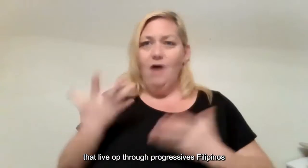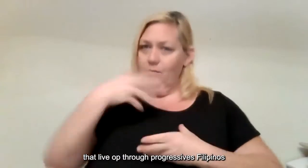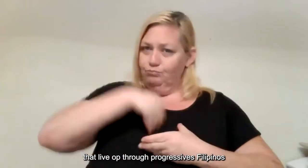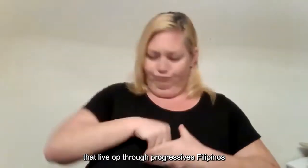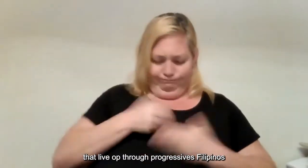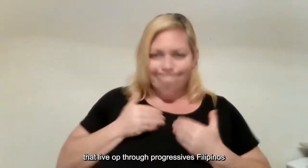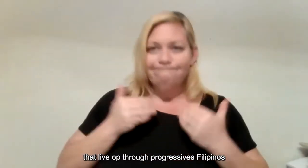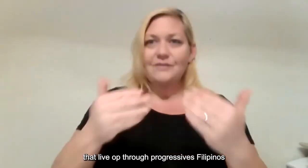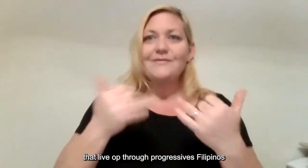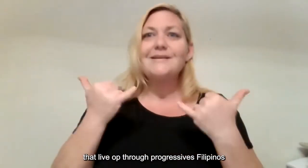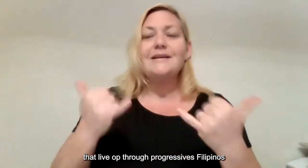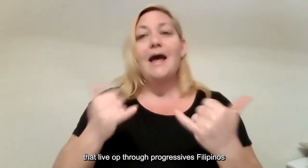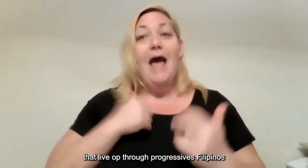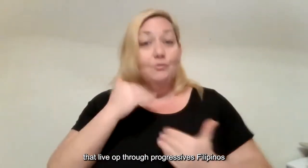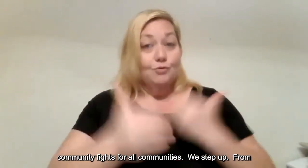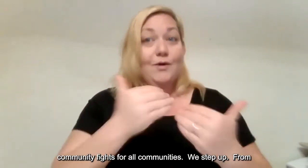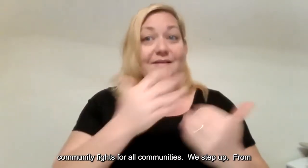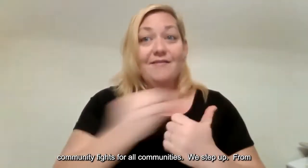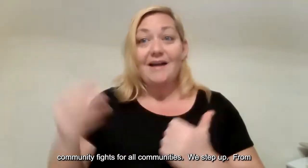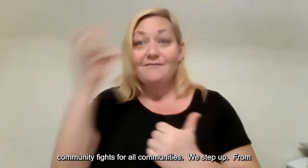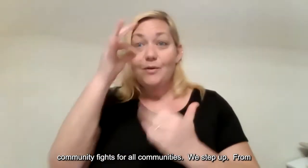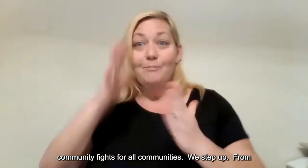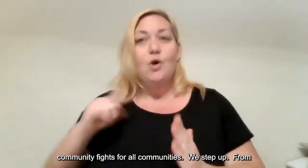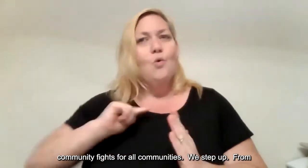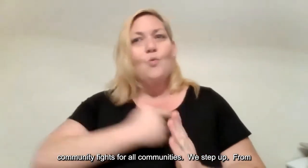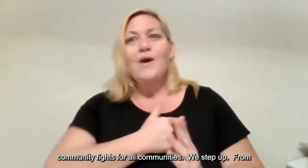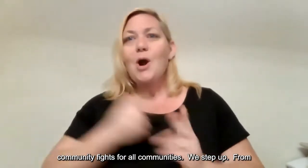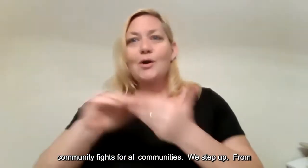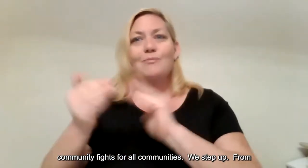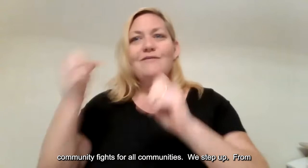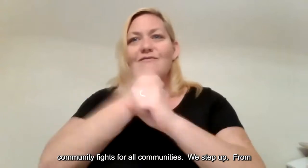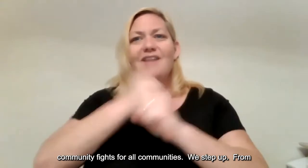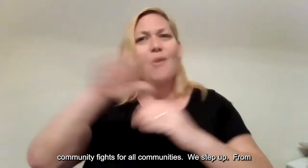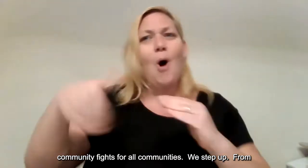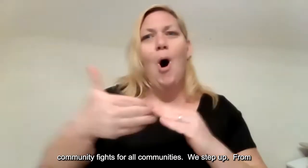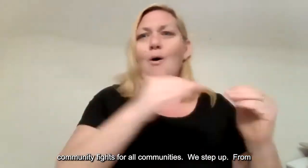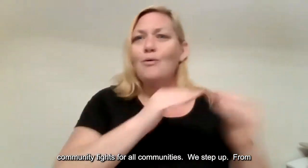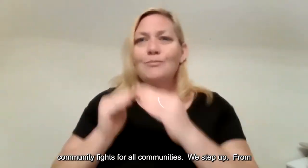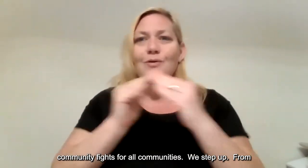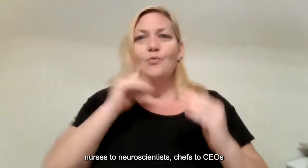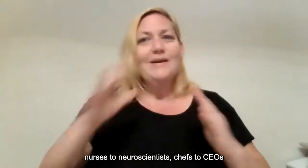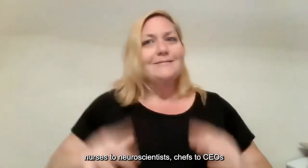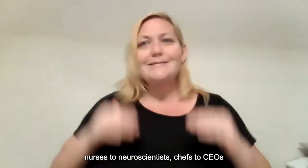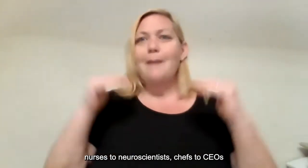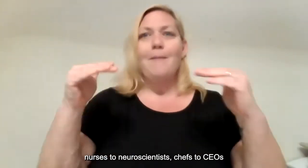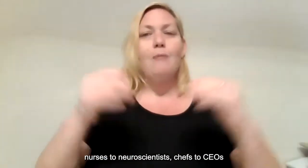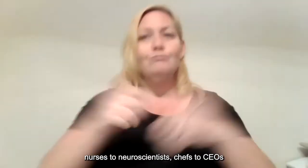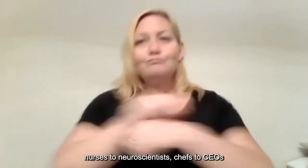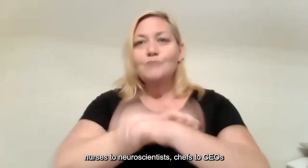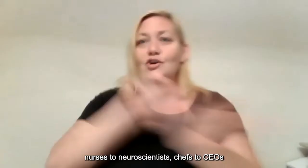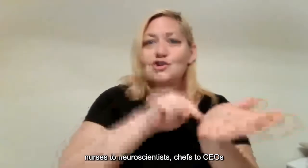today. As progressives and as Filipinos, we are a community that fights for all communities. We step up, from nurses